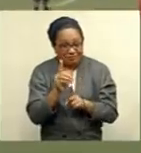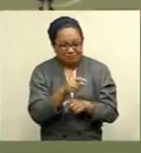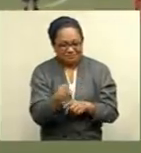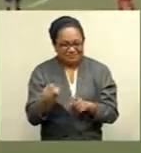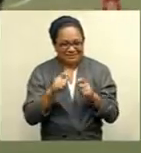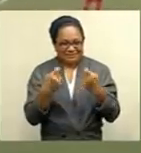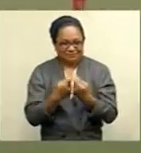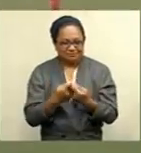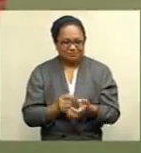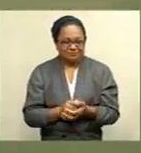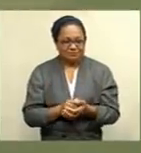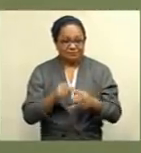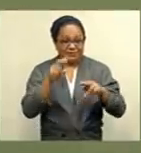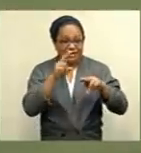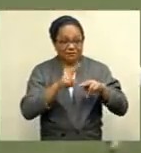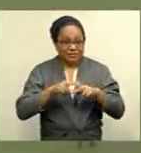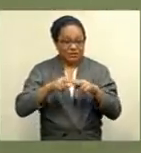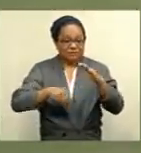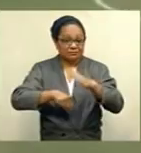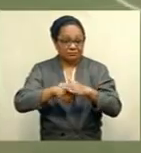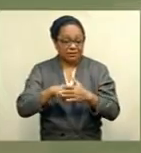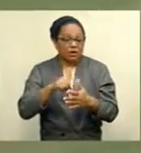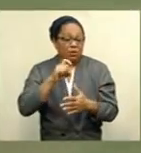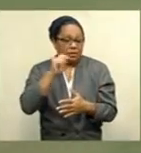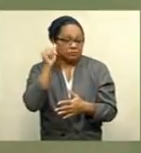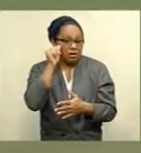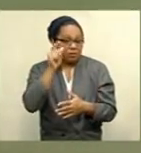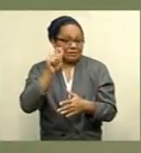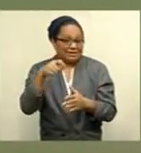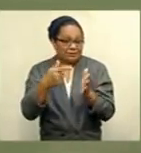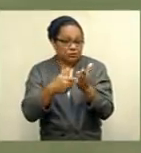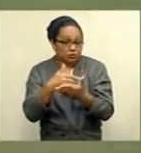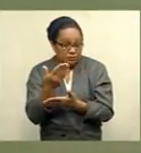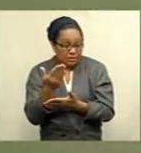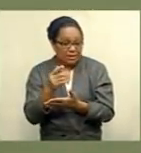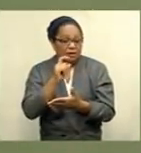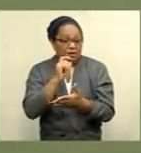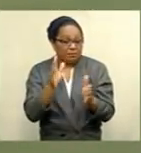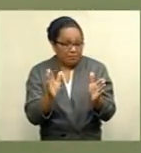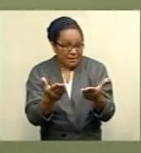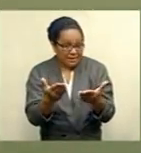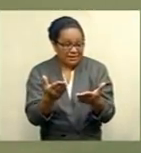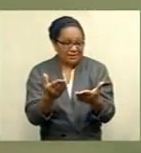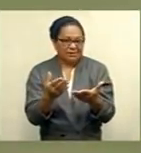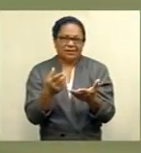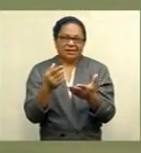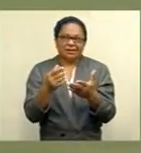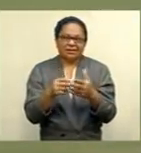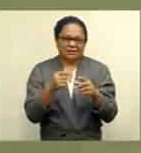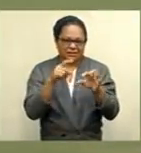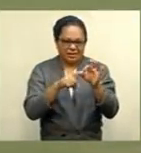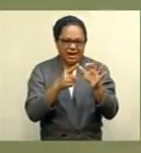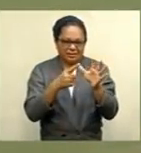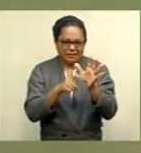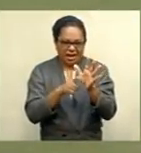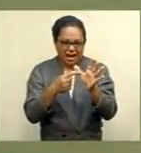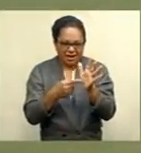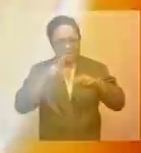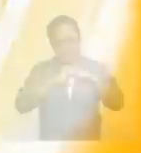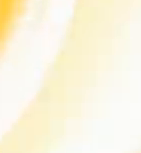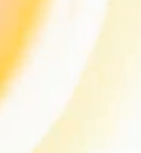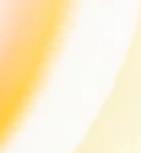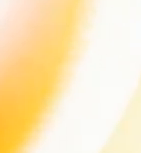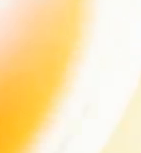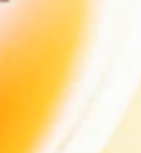Fiji FA will know next Tuesday whether they'll have to play the World Cup qualifiers in Qatar. Akuiladama, FBC